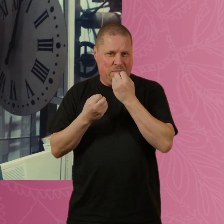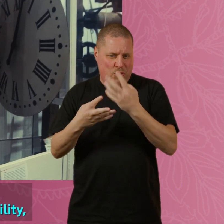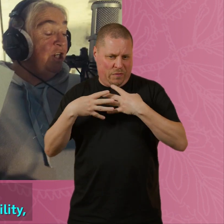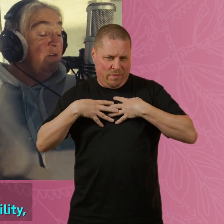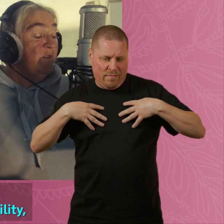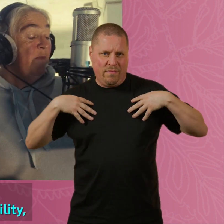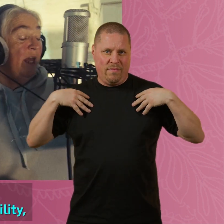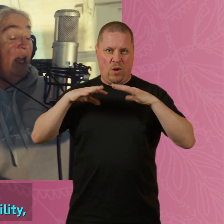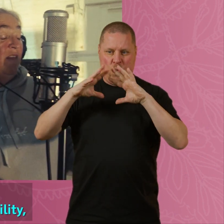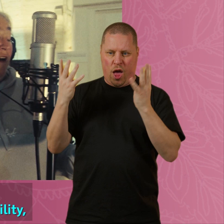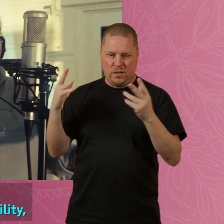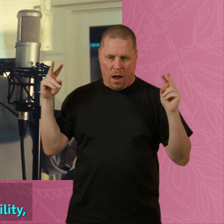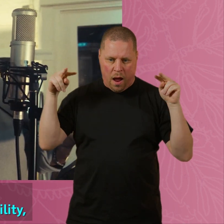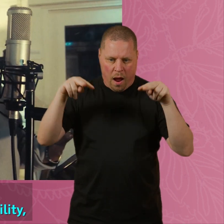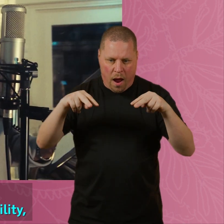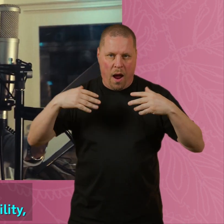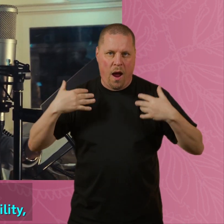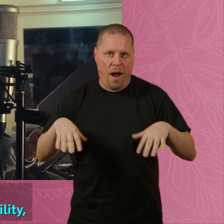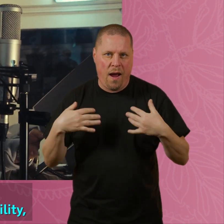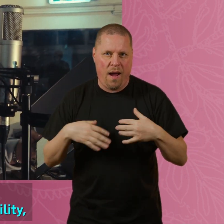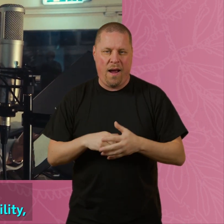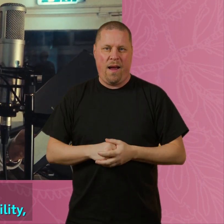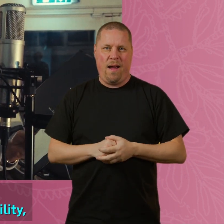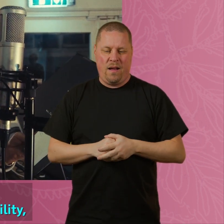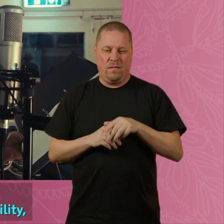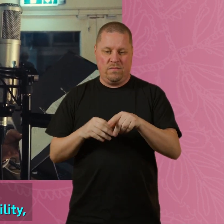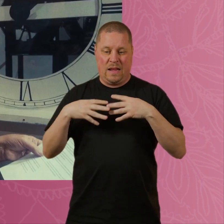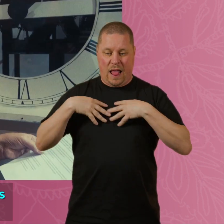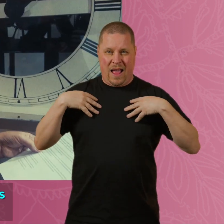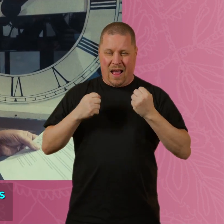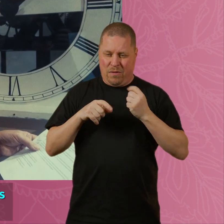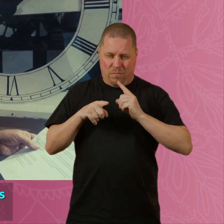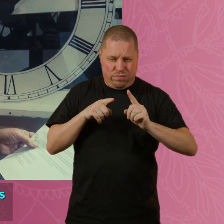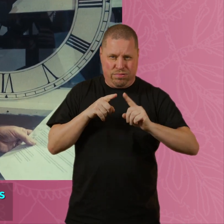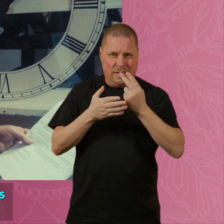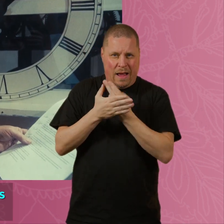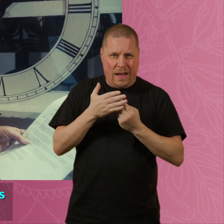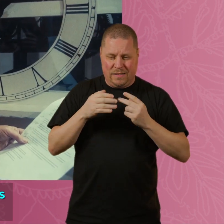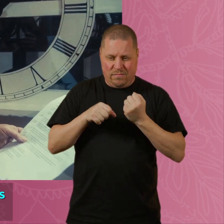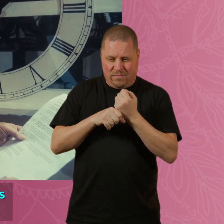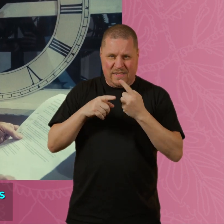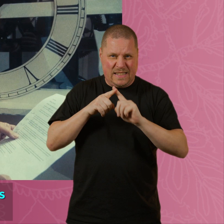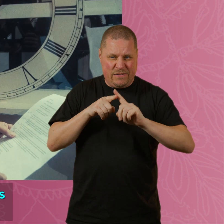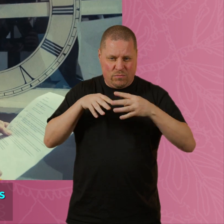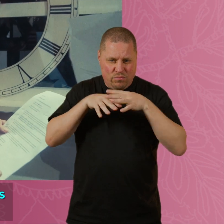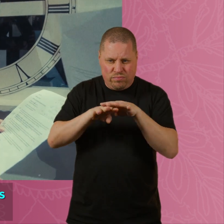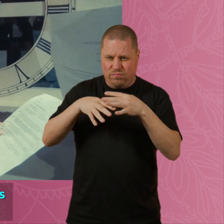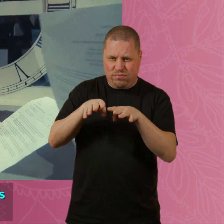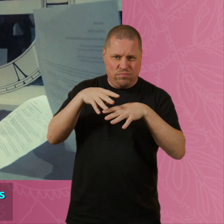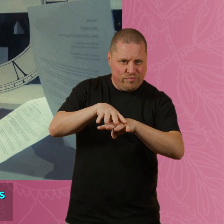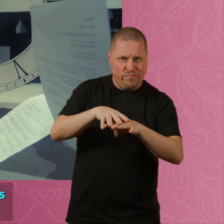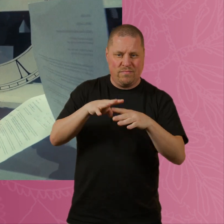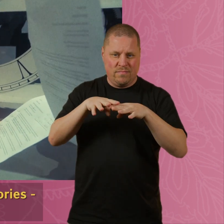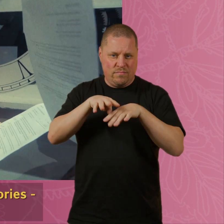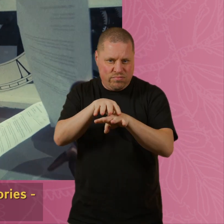poverty. Produced from the ethos of hard work and responsibility, the graft that still shows in the work of